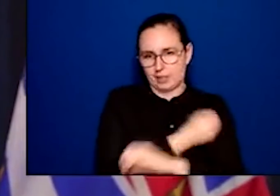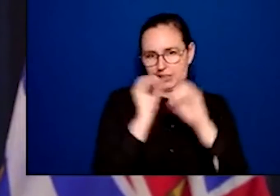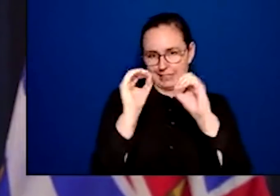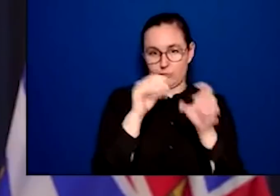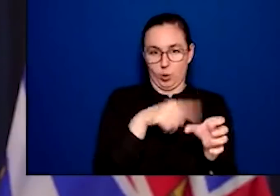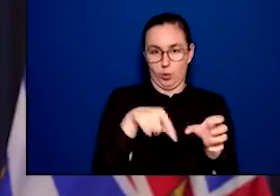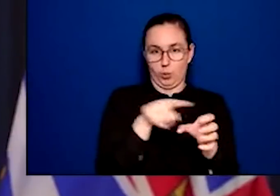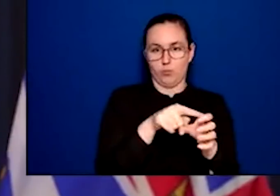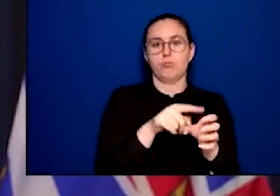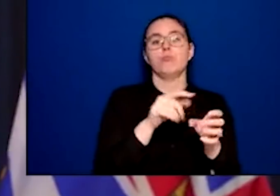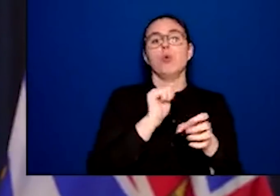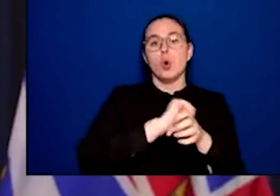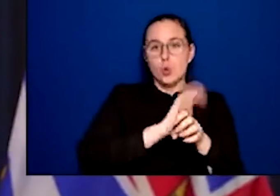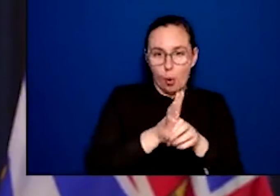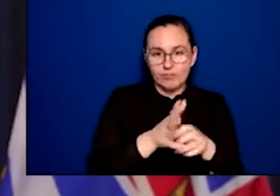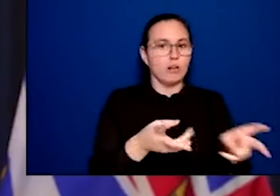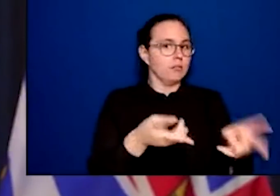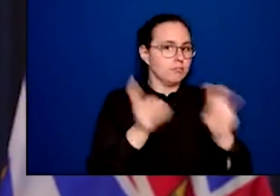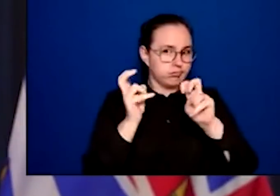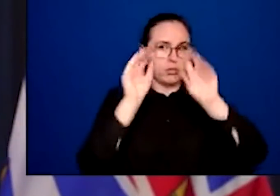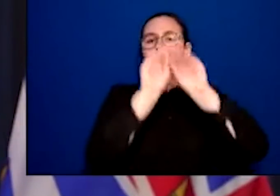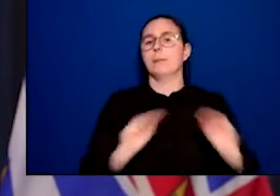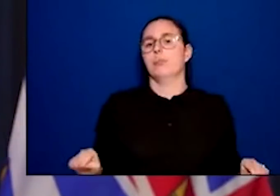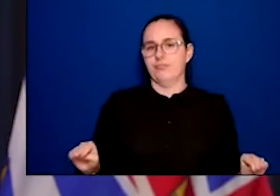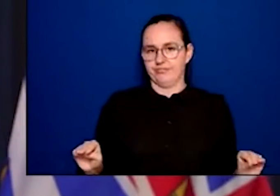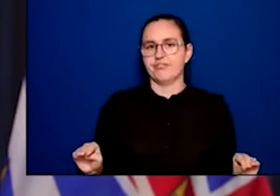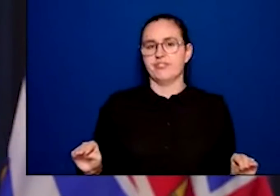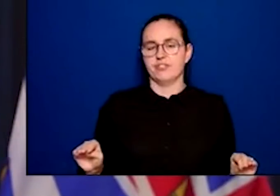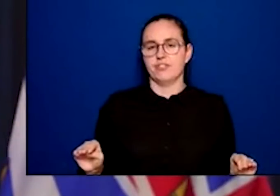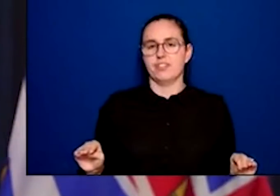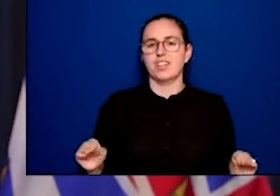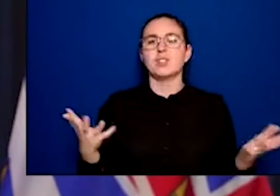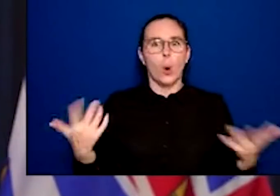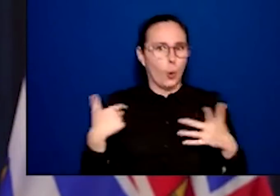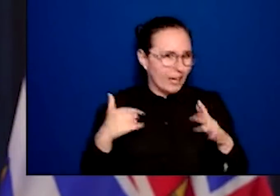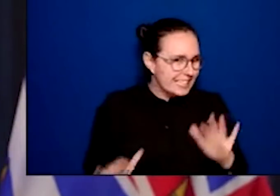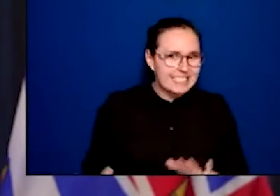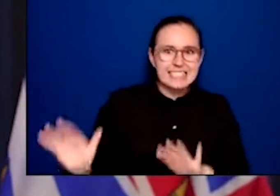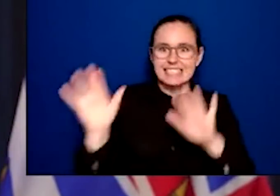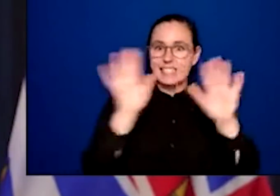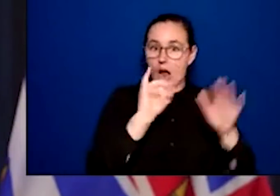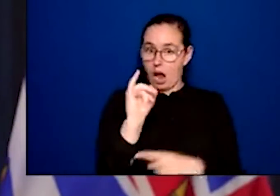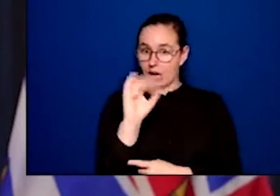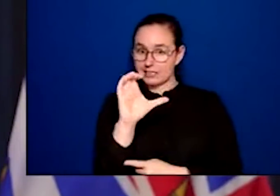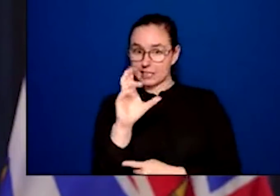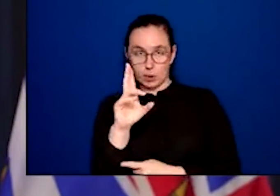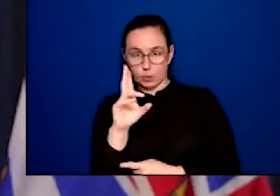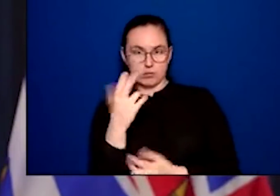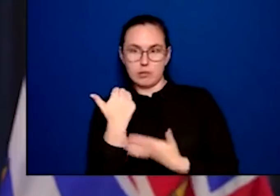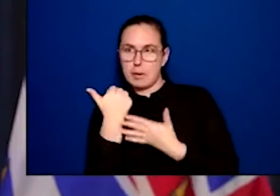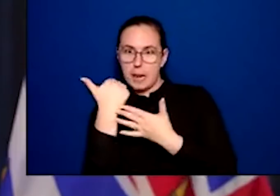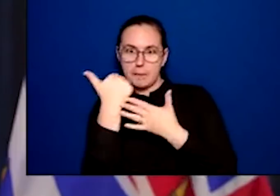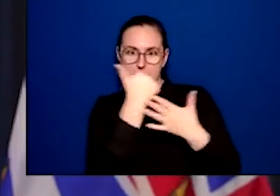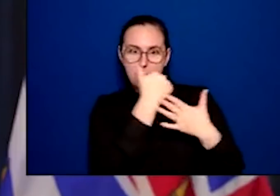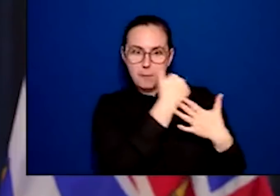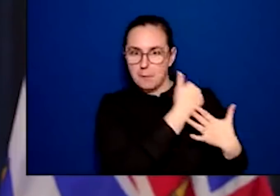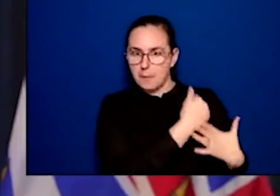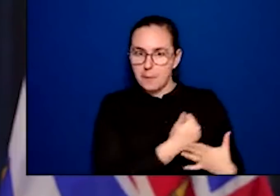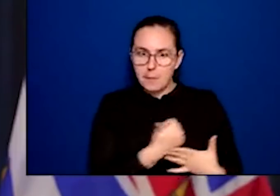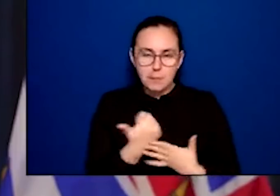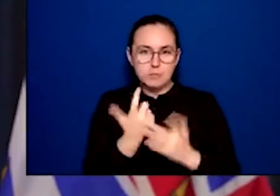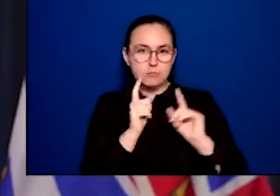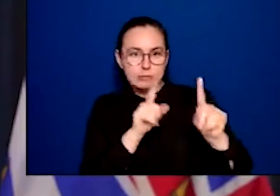so all of these steps are being taken to ensure that our acute care system can respond appropriately to